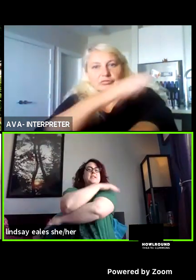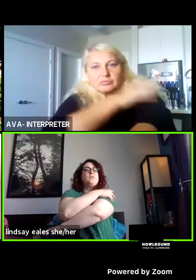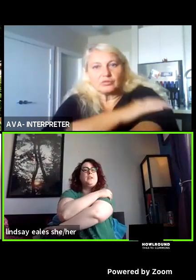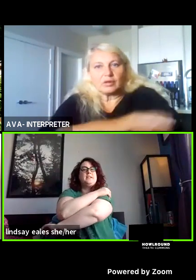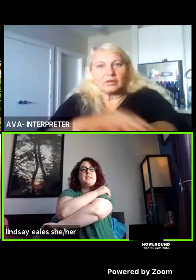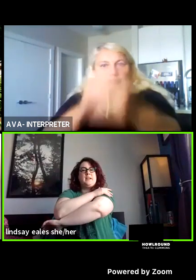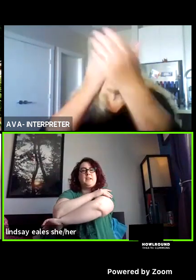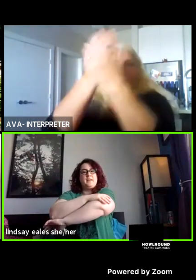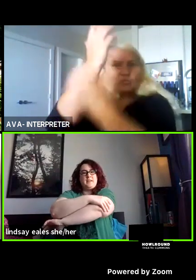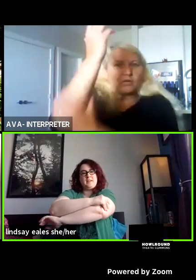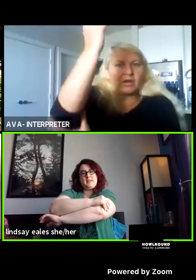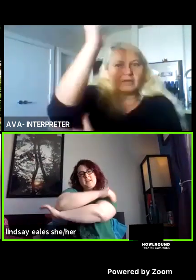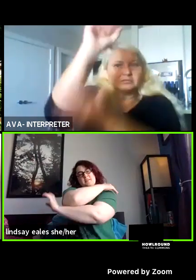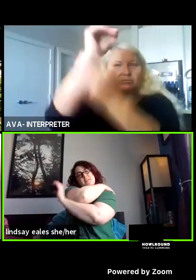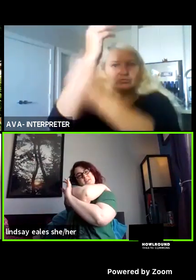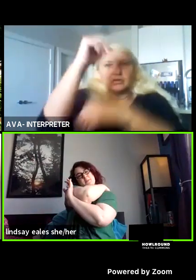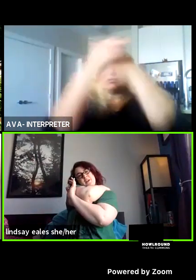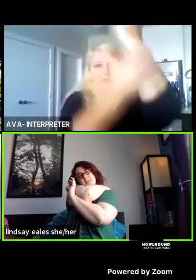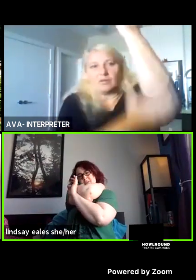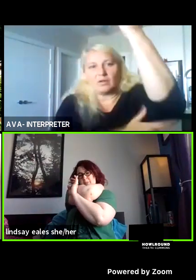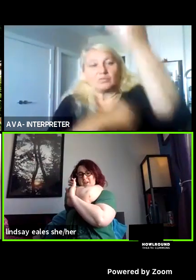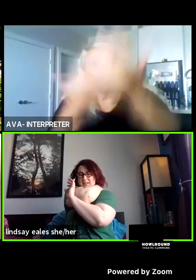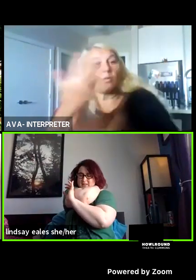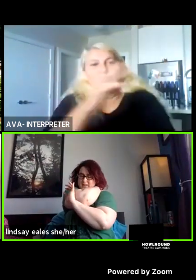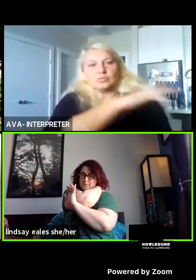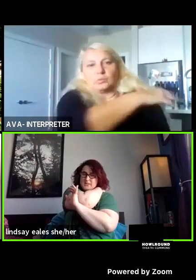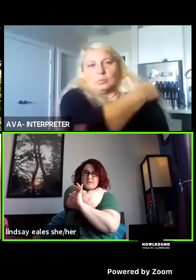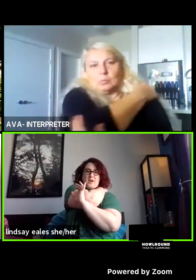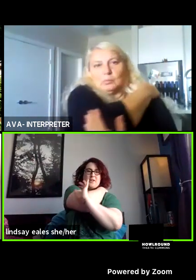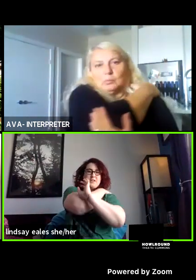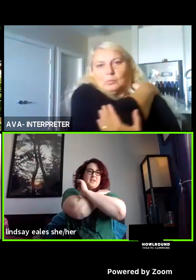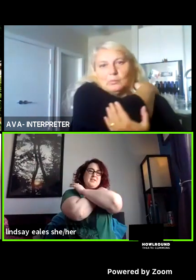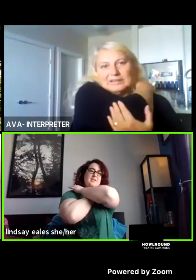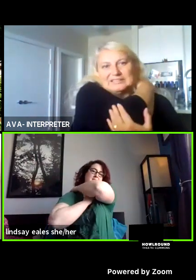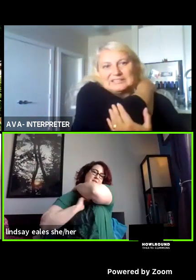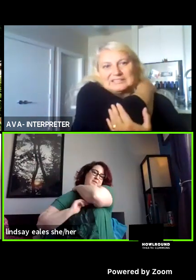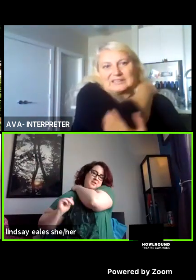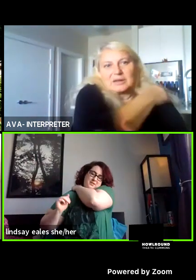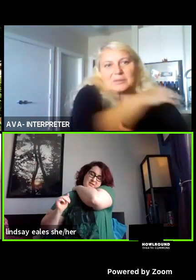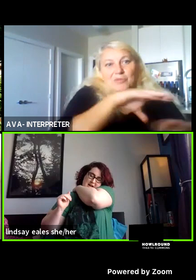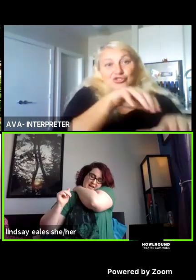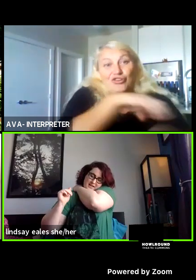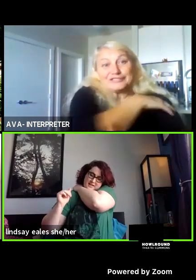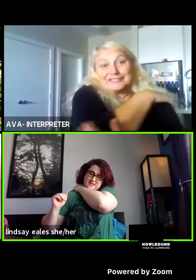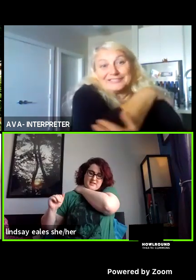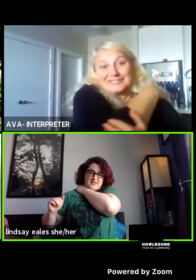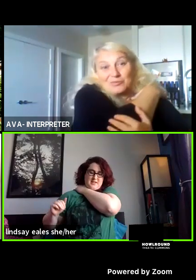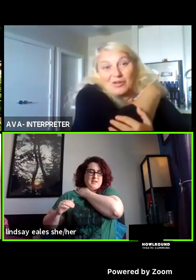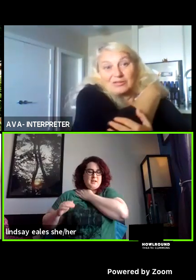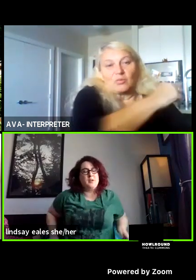or squeezing. There's parts of your body that need a massage. Now's a good time to do